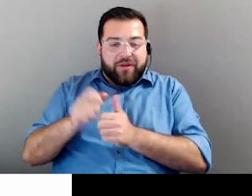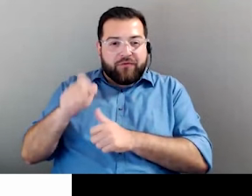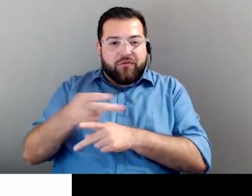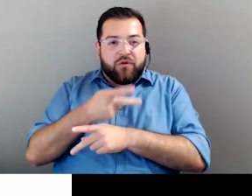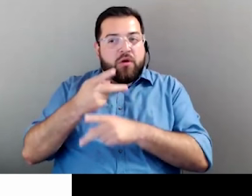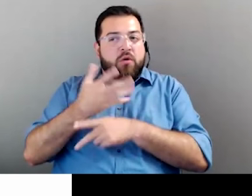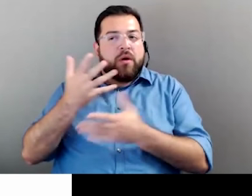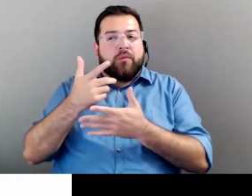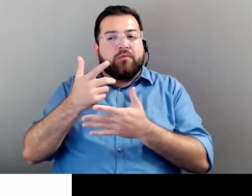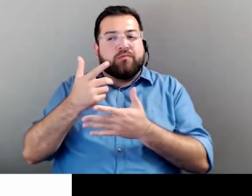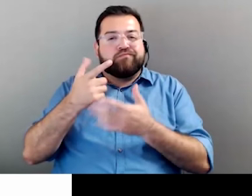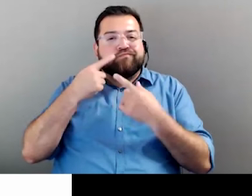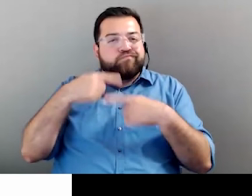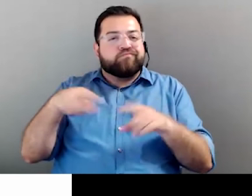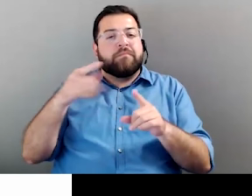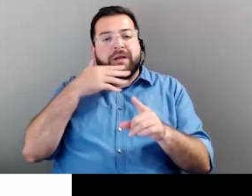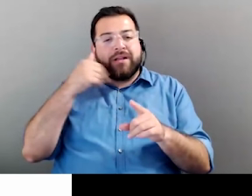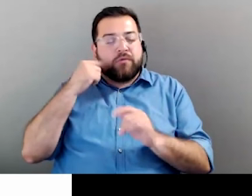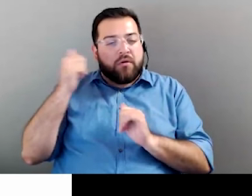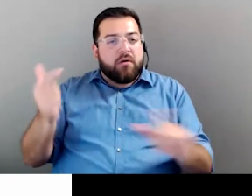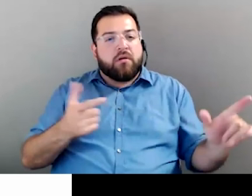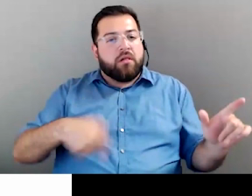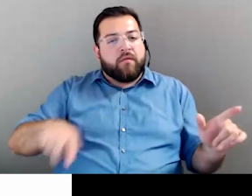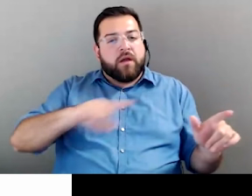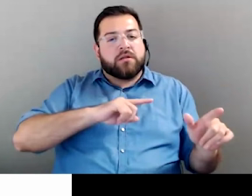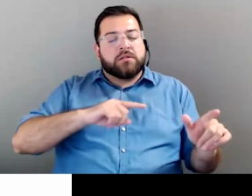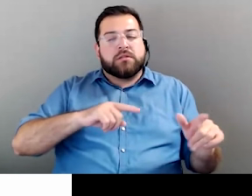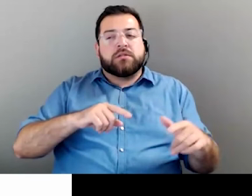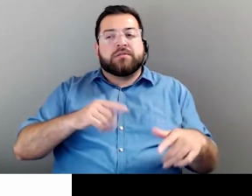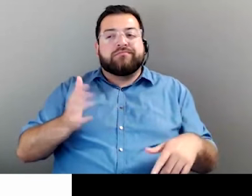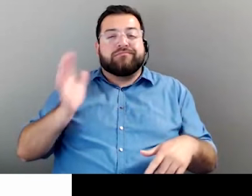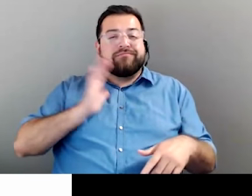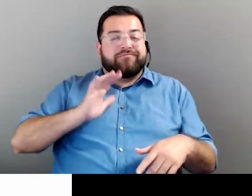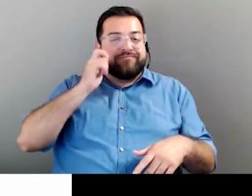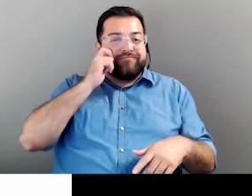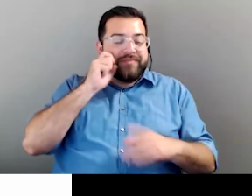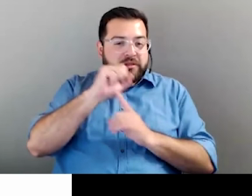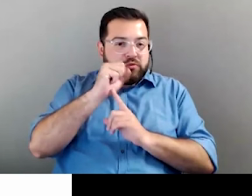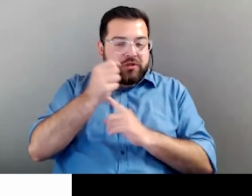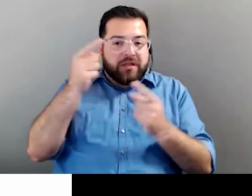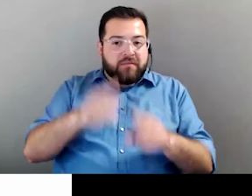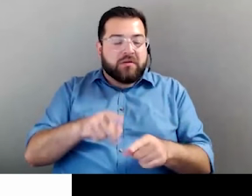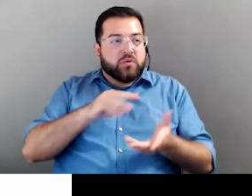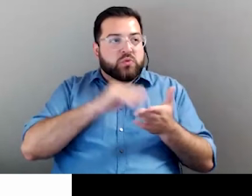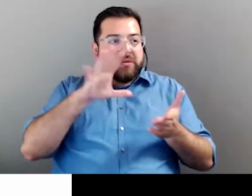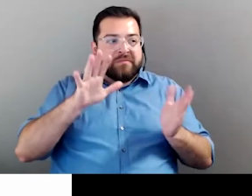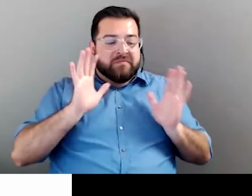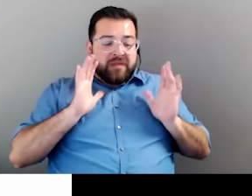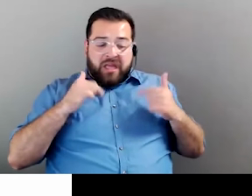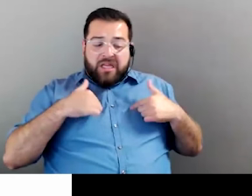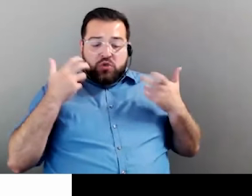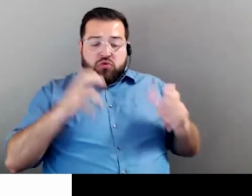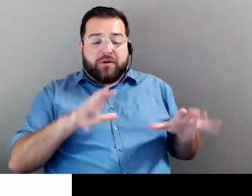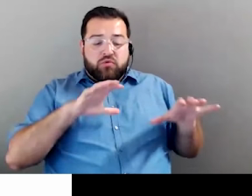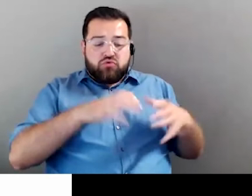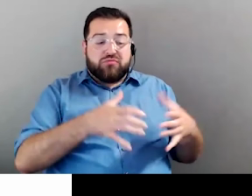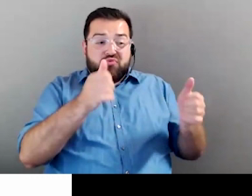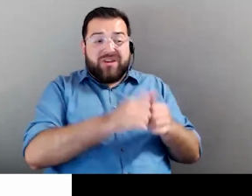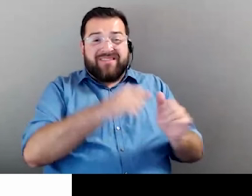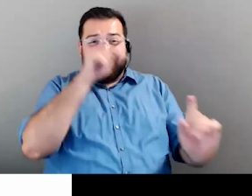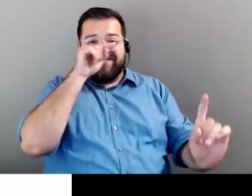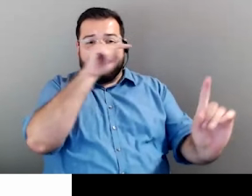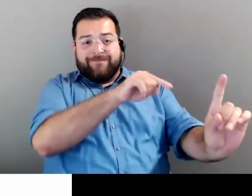for instance, I had a situation where, the student just asked not to be in groups with another student that they were having issues with,